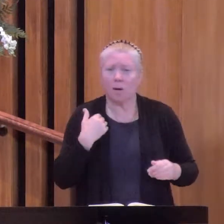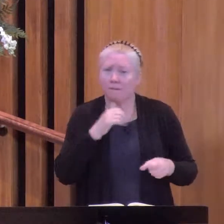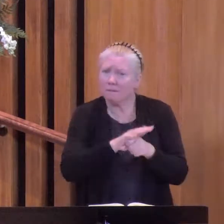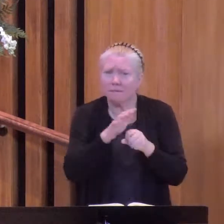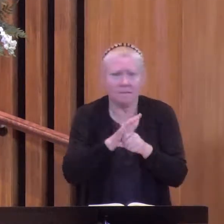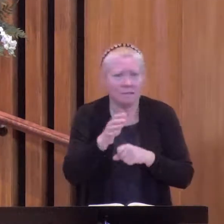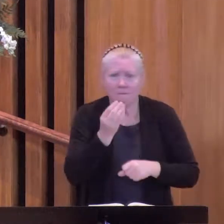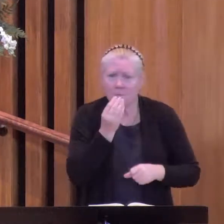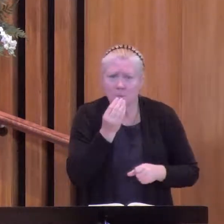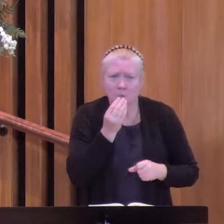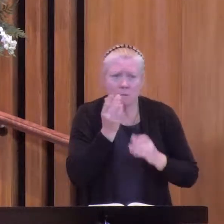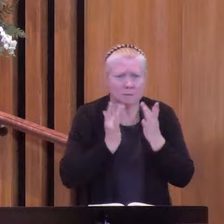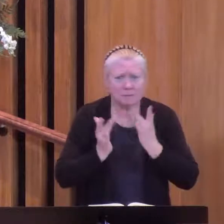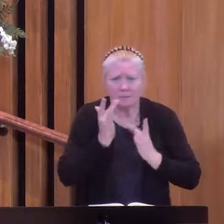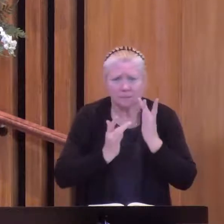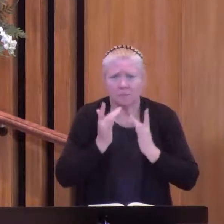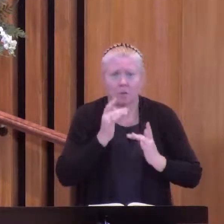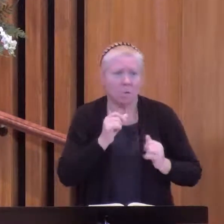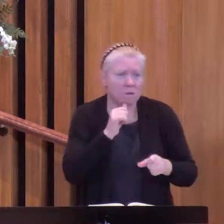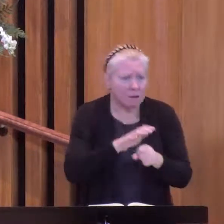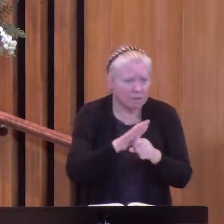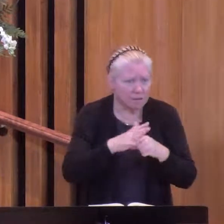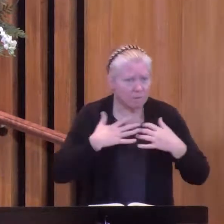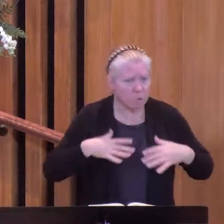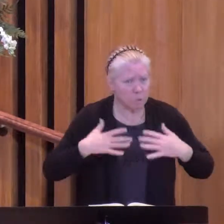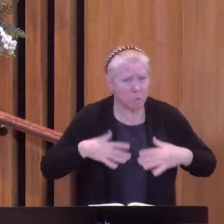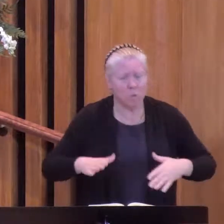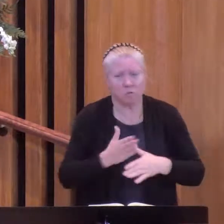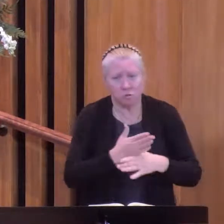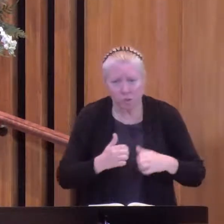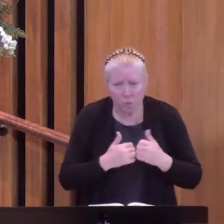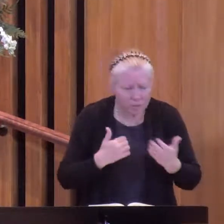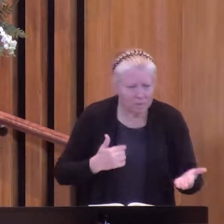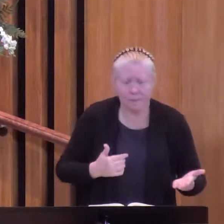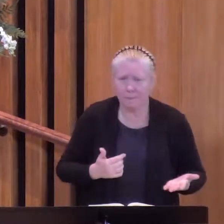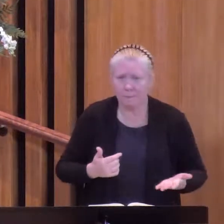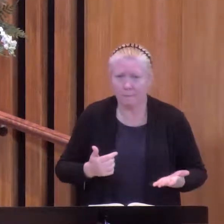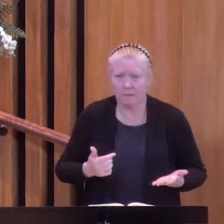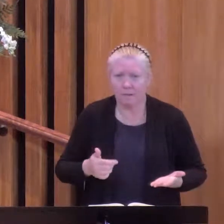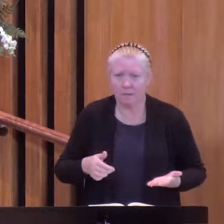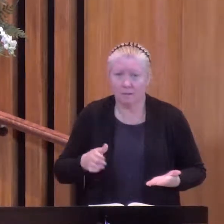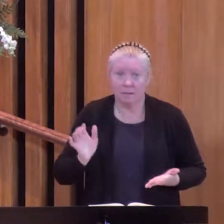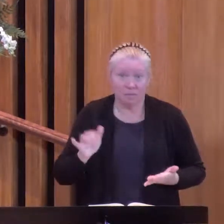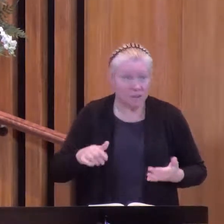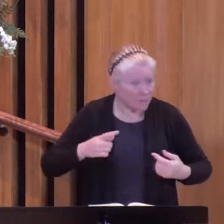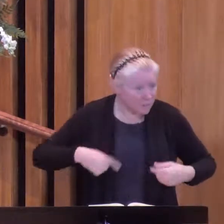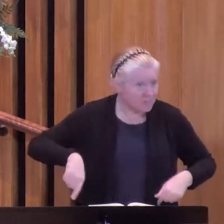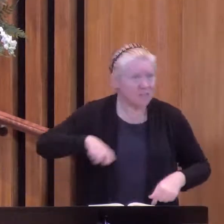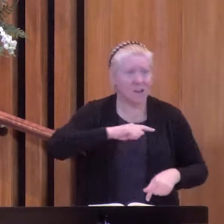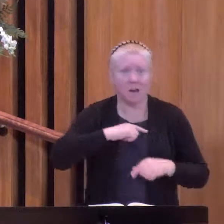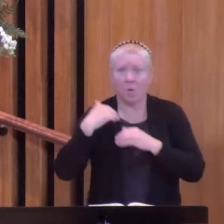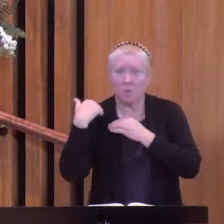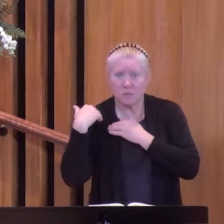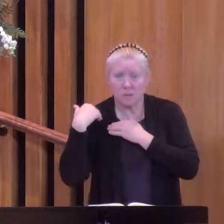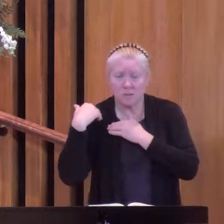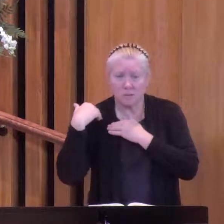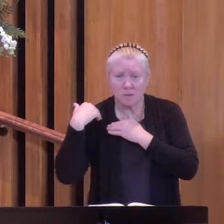the disciples of Jesus. That is the work of the church. We call it